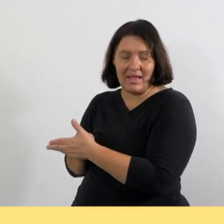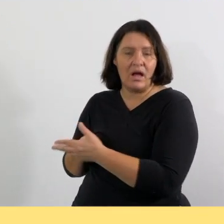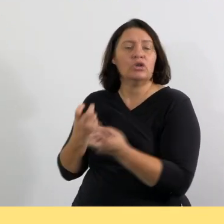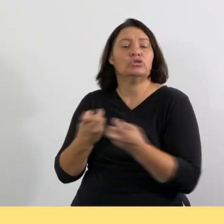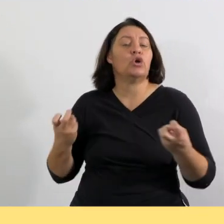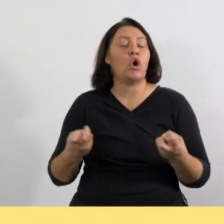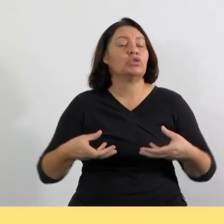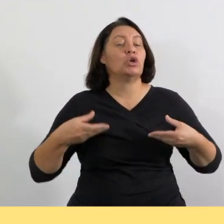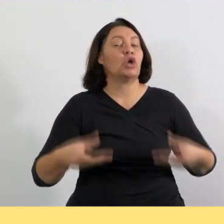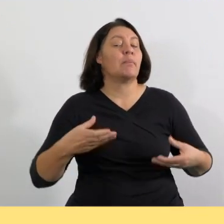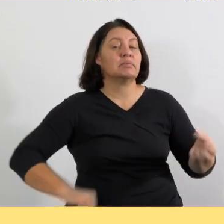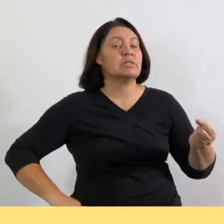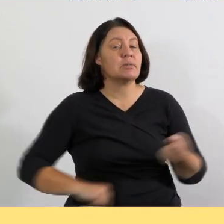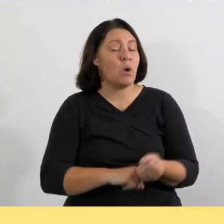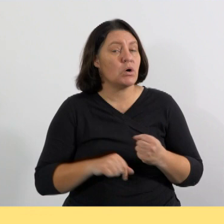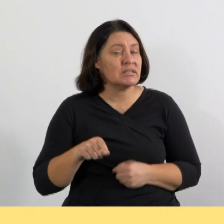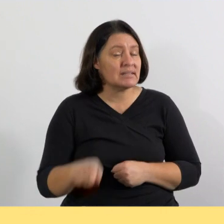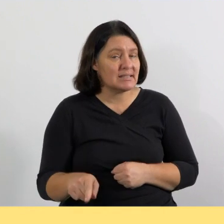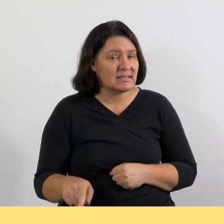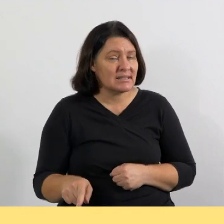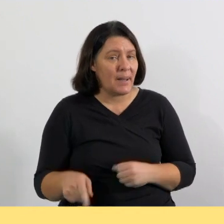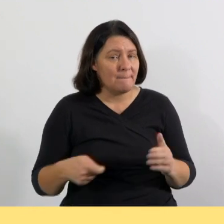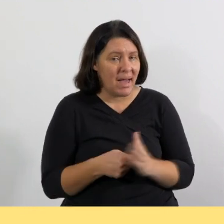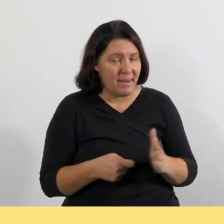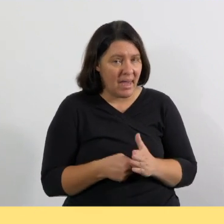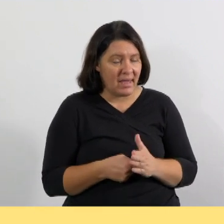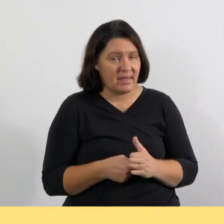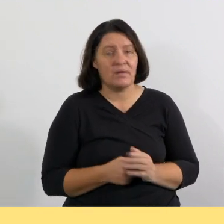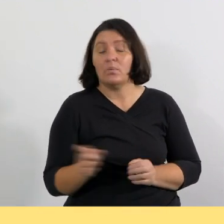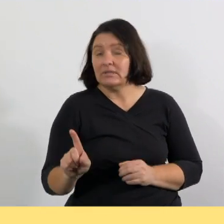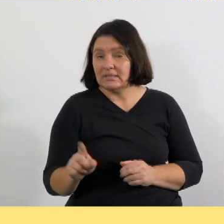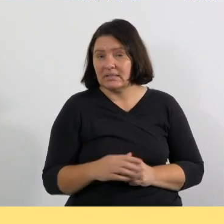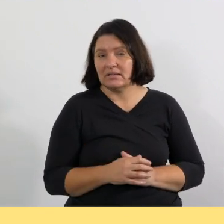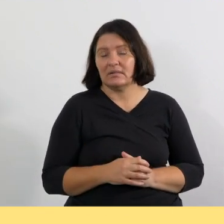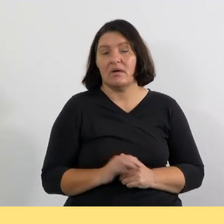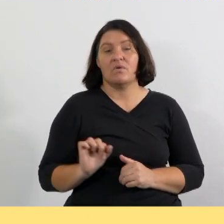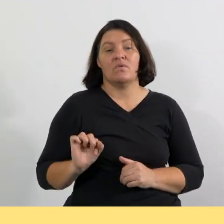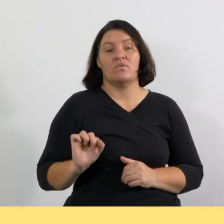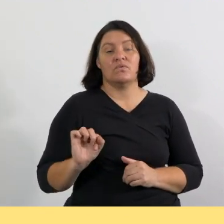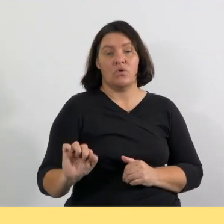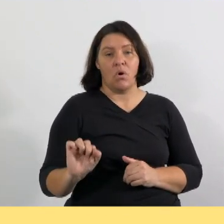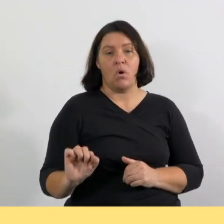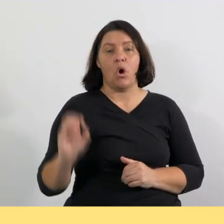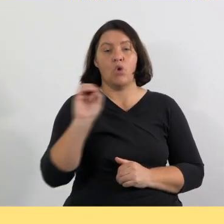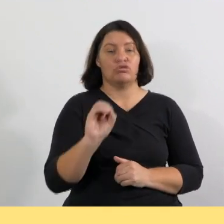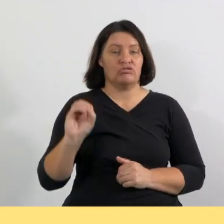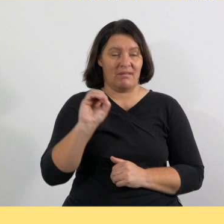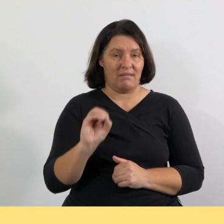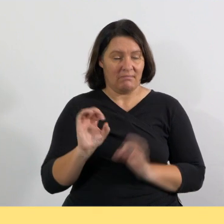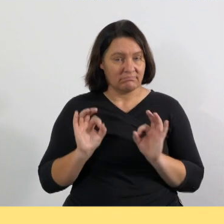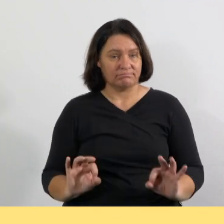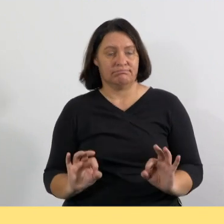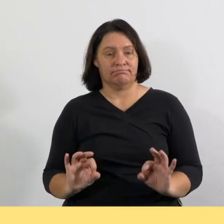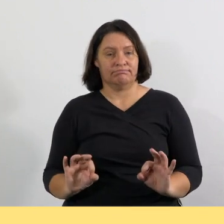what is the source document that supports our purchases? It is your